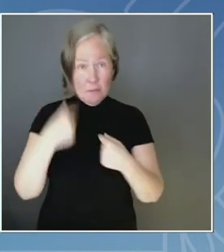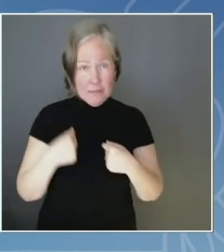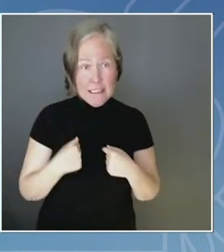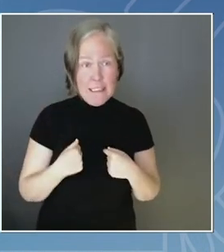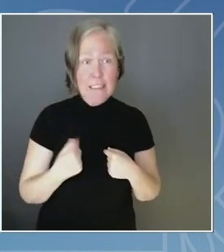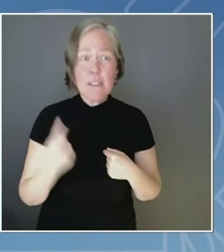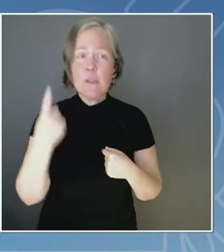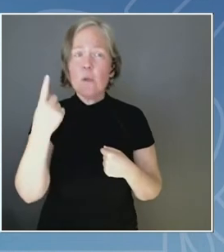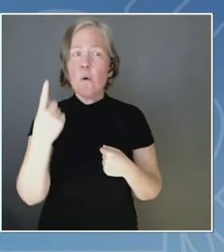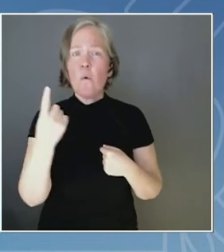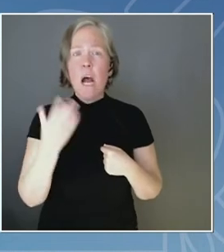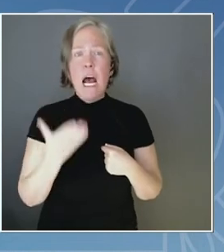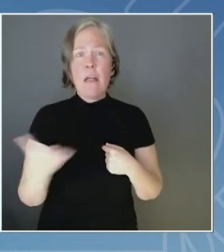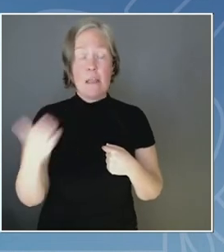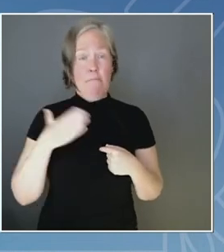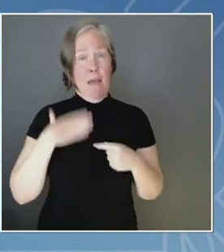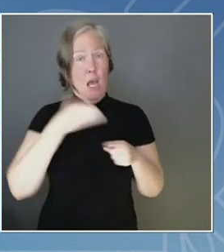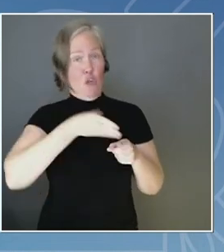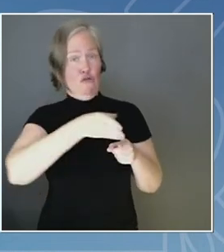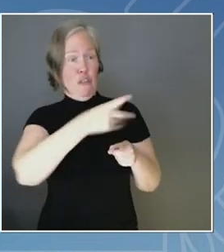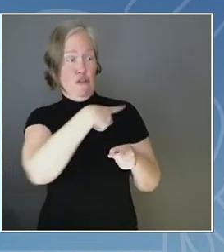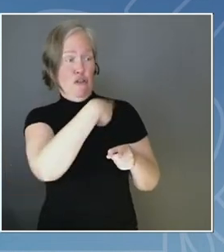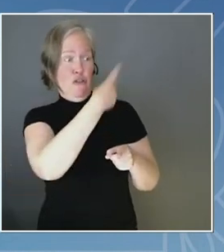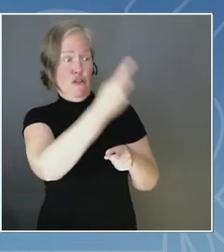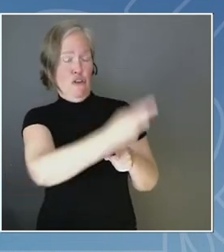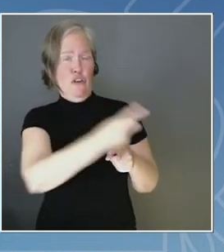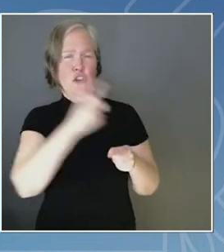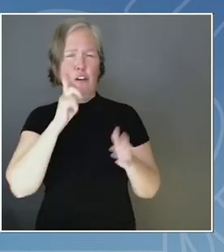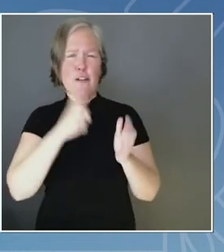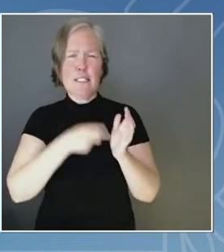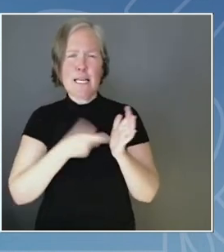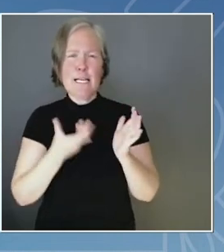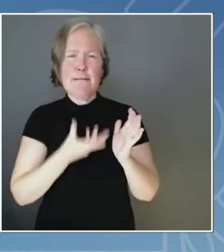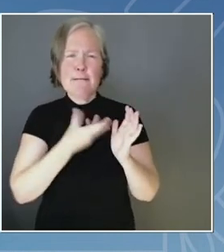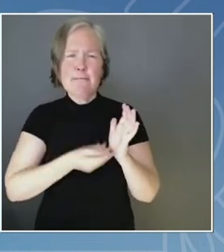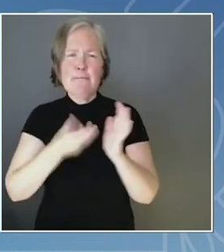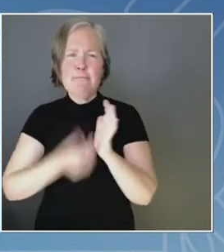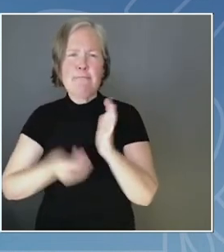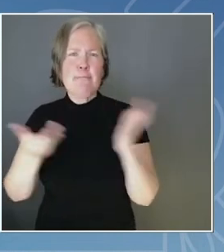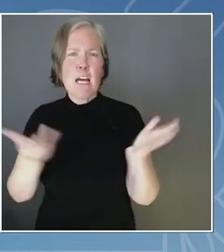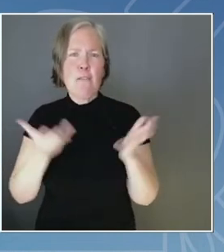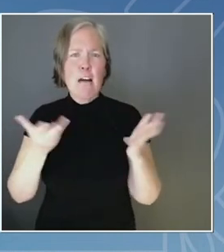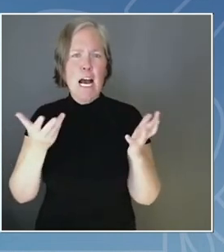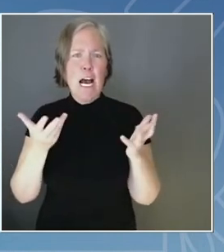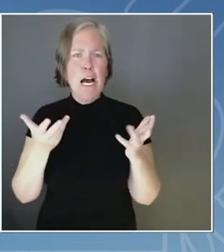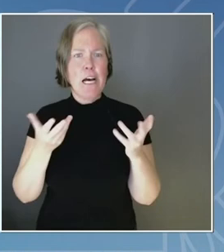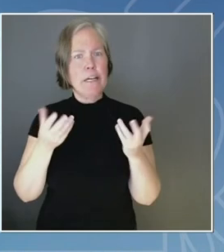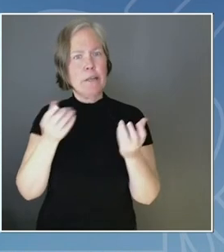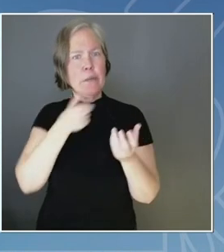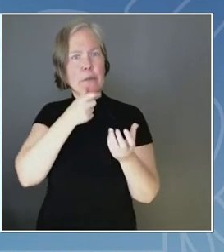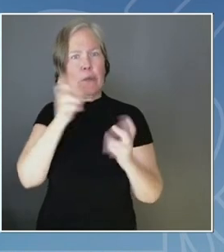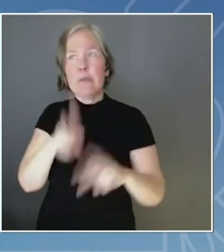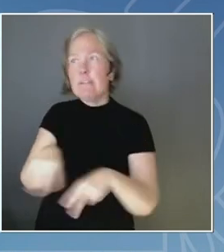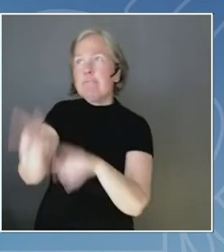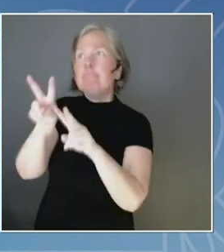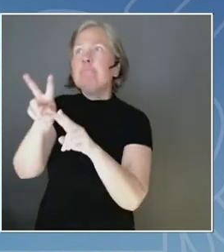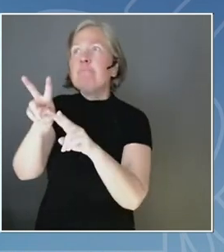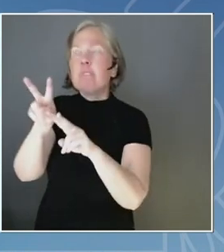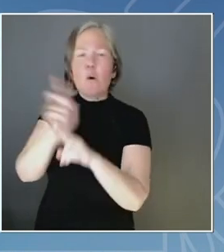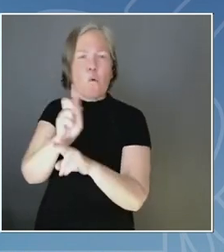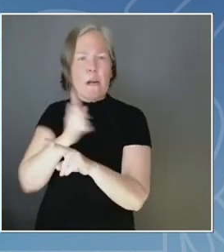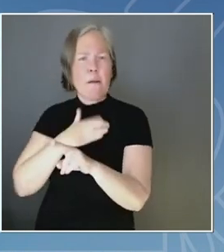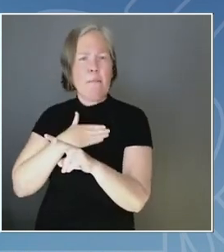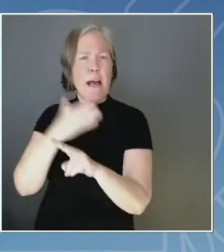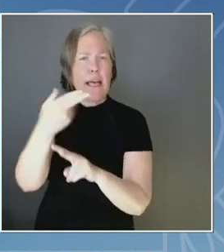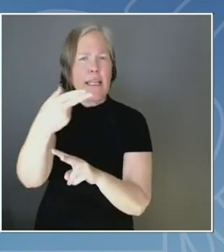missing part in my career is that there are not enough heroes from my background in the field. So when we go